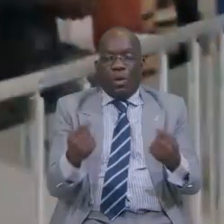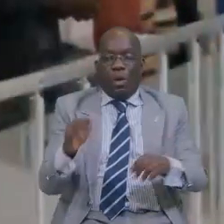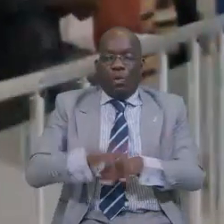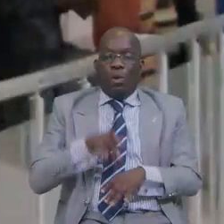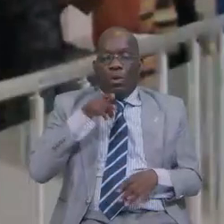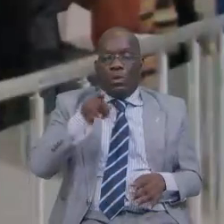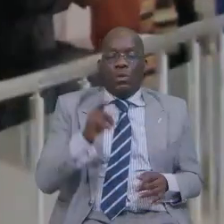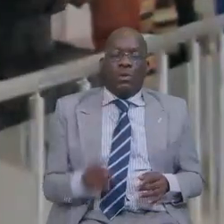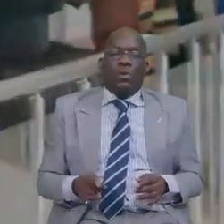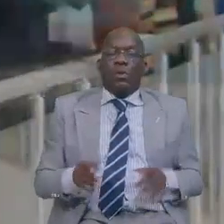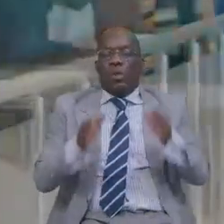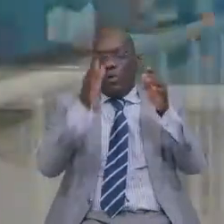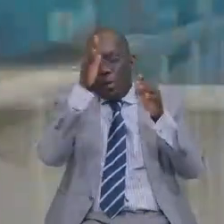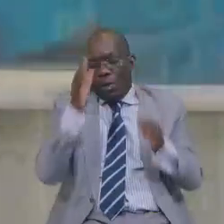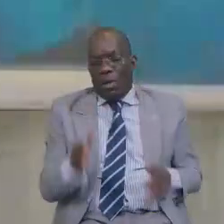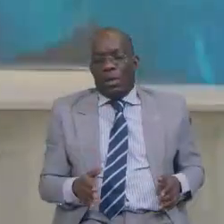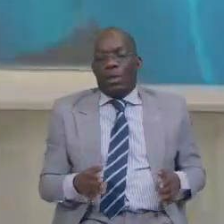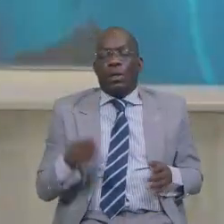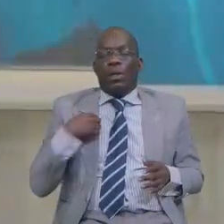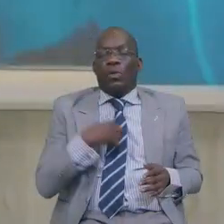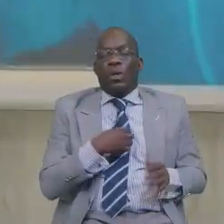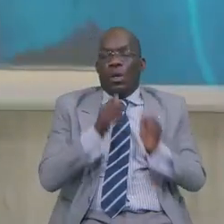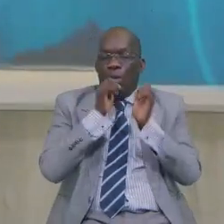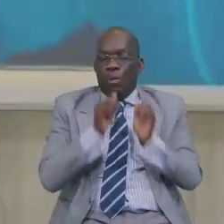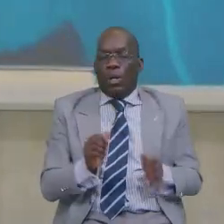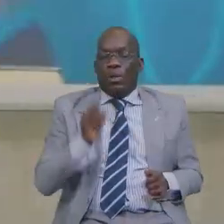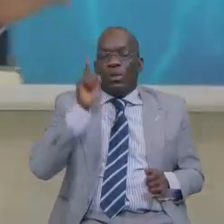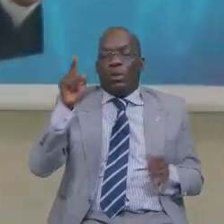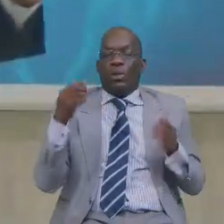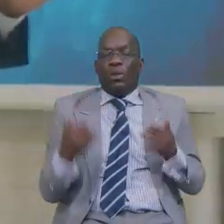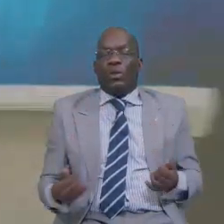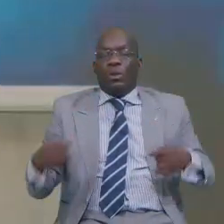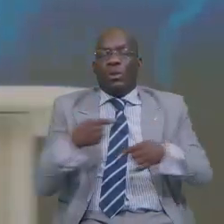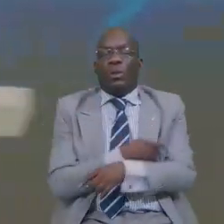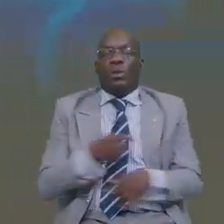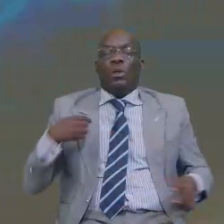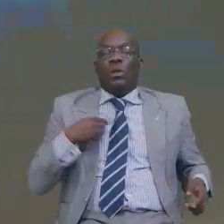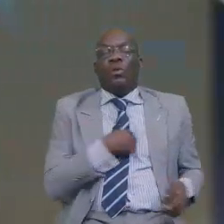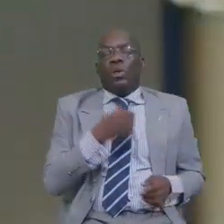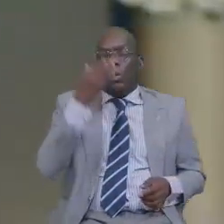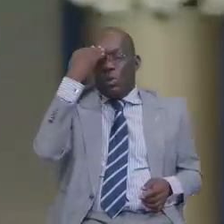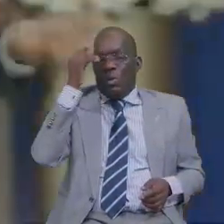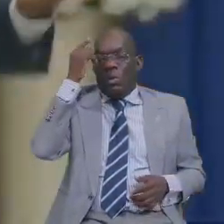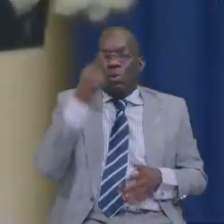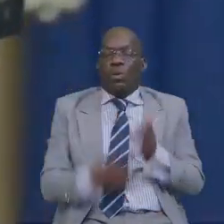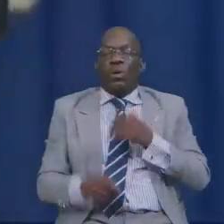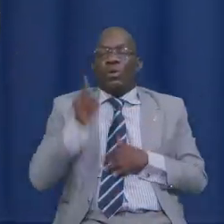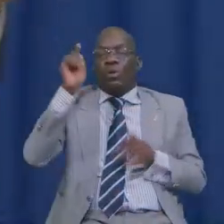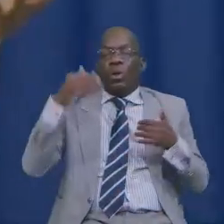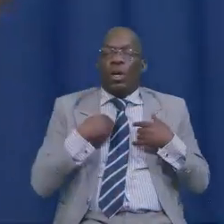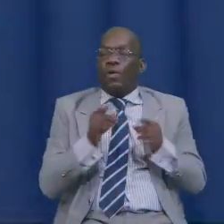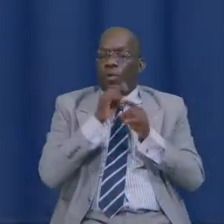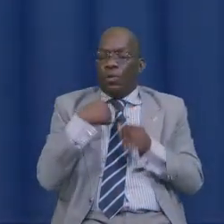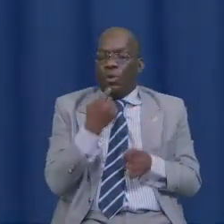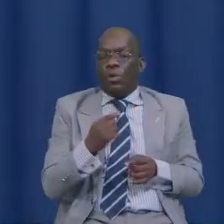Father, we bless you today. We know what you have told us. We know what